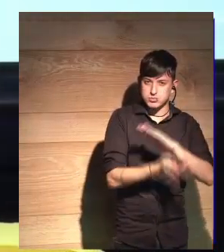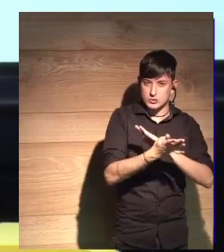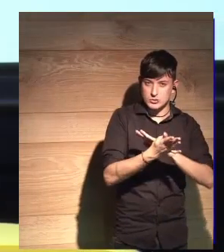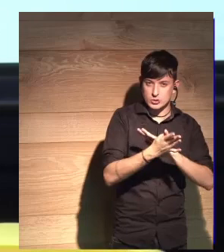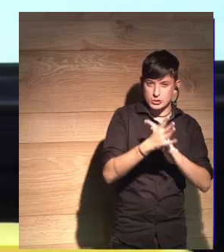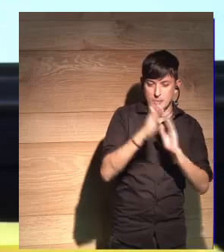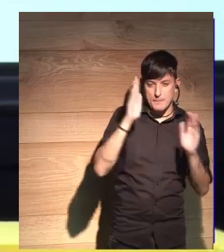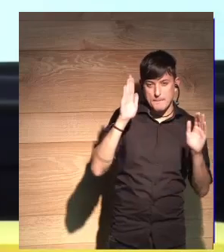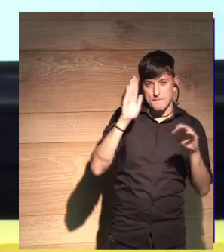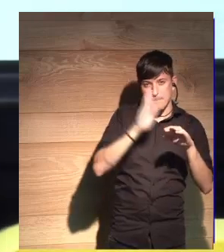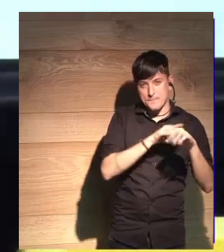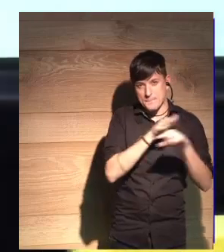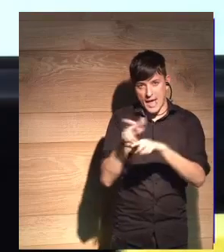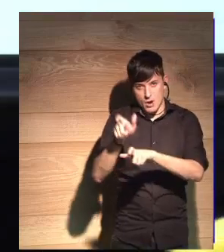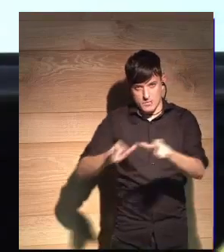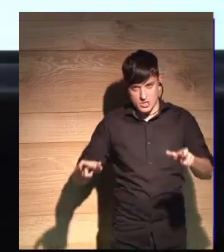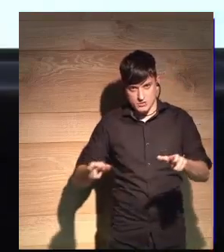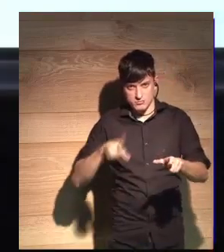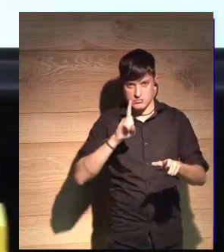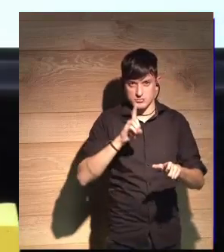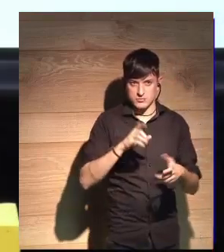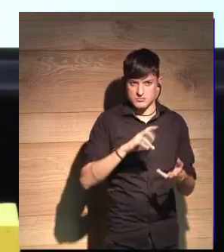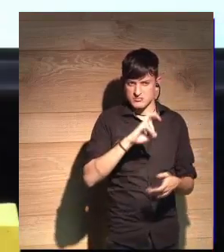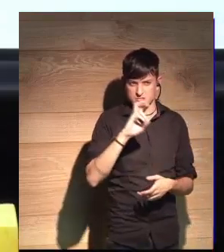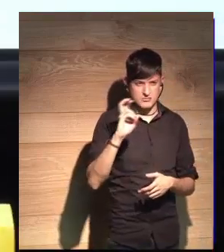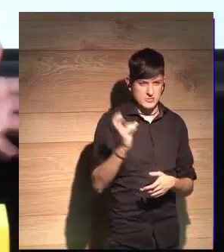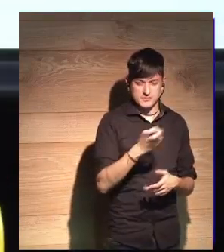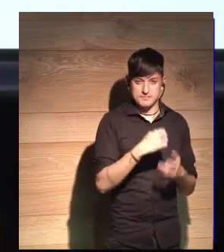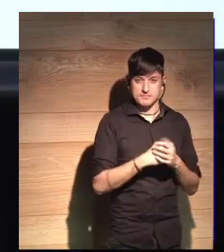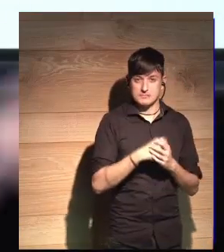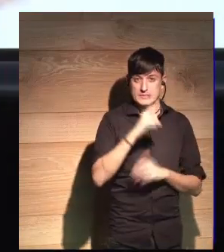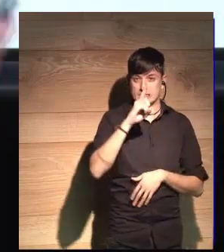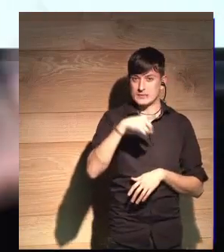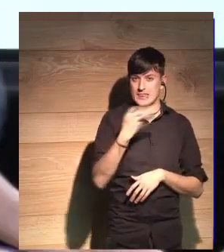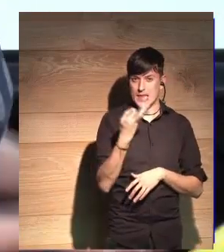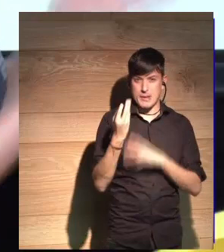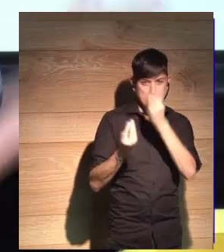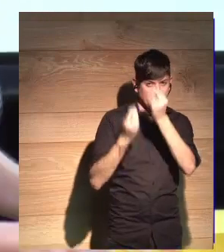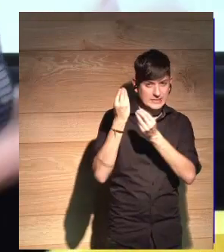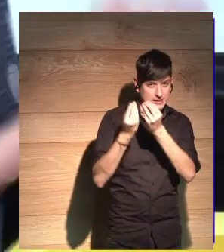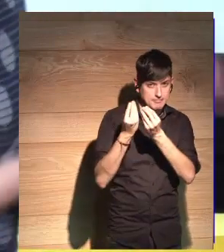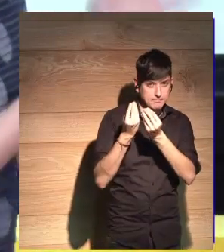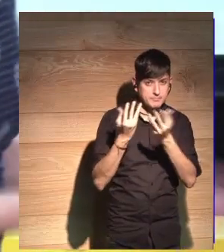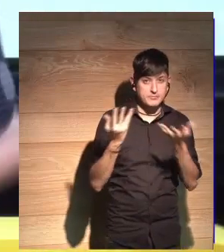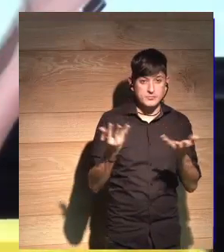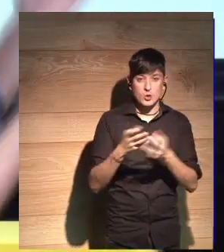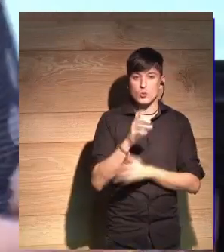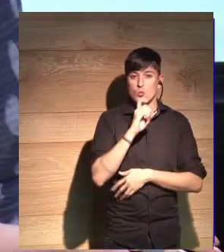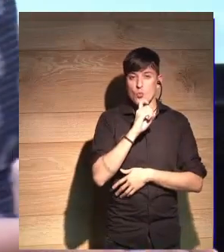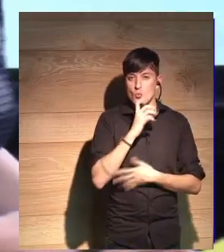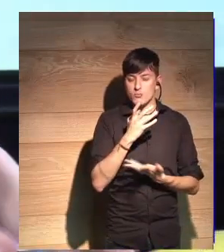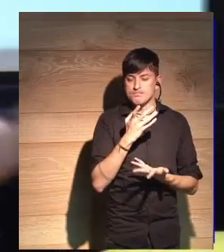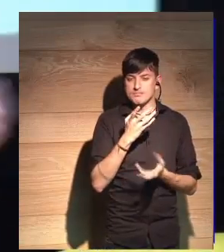drugs there too. We need those to think like kids again. If we think and assume that everything is the way